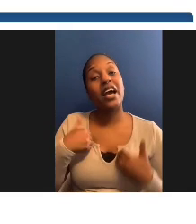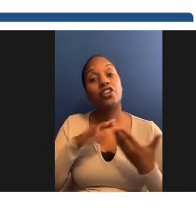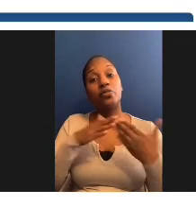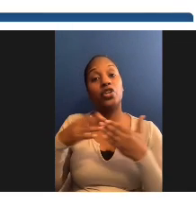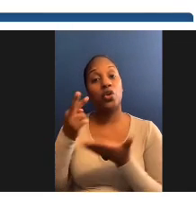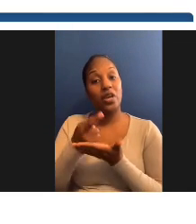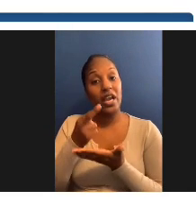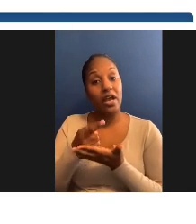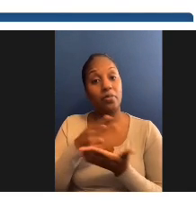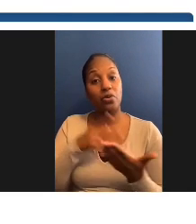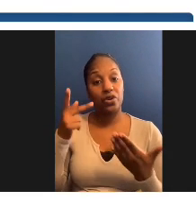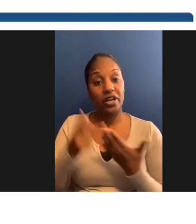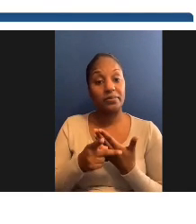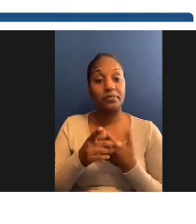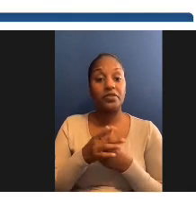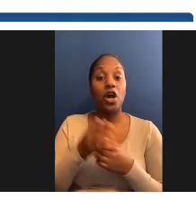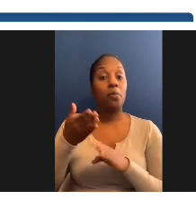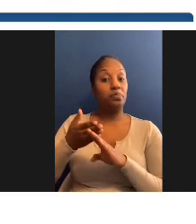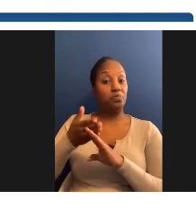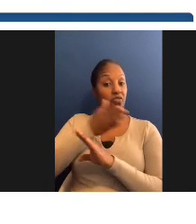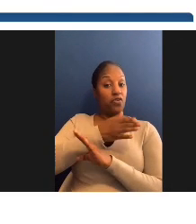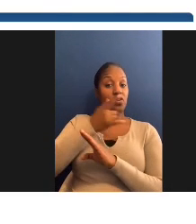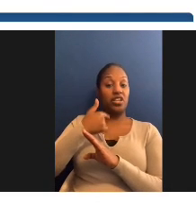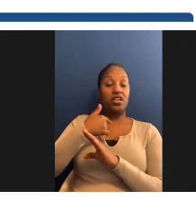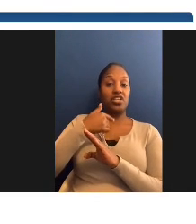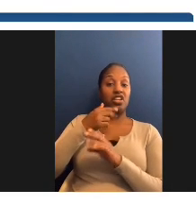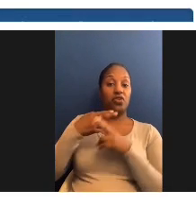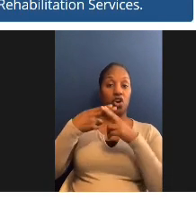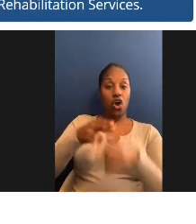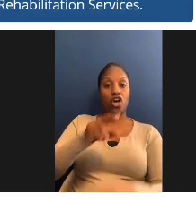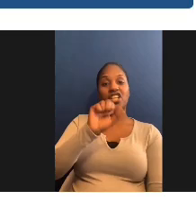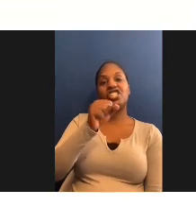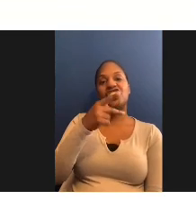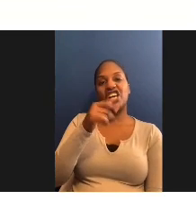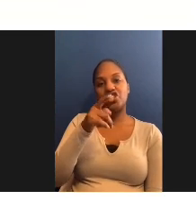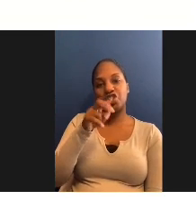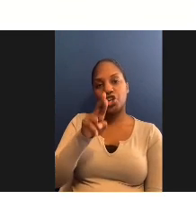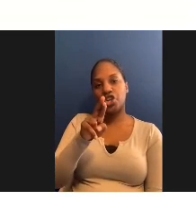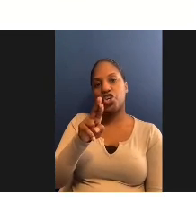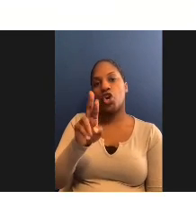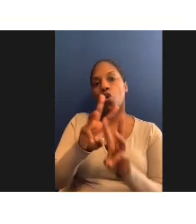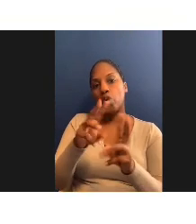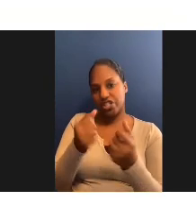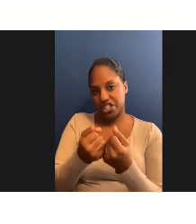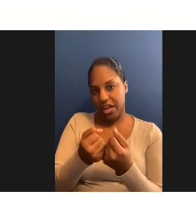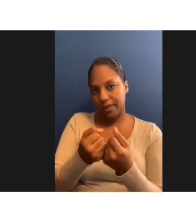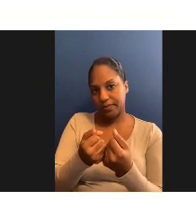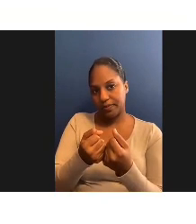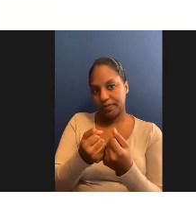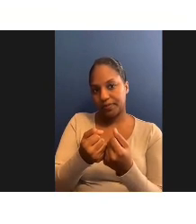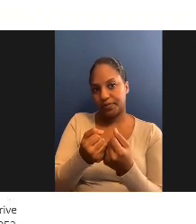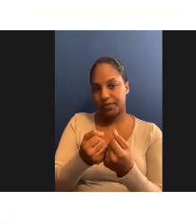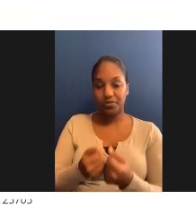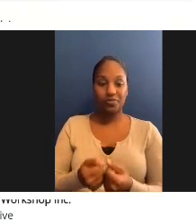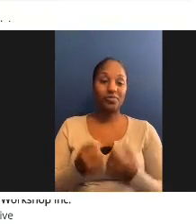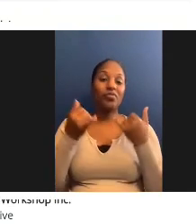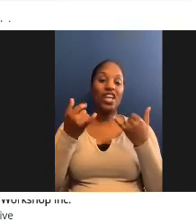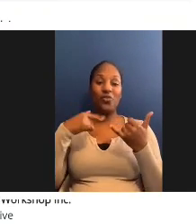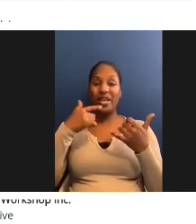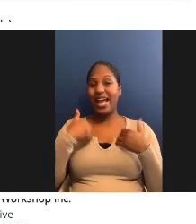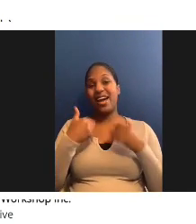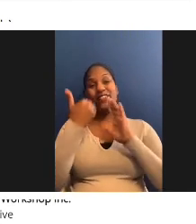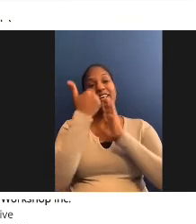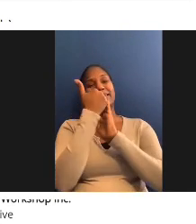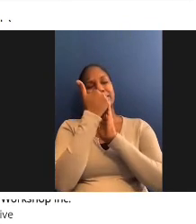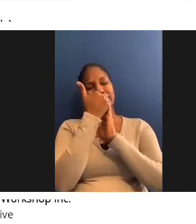what used to be called sheltered workshop, and we have a listing of them